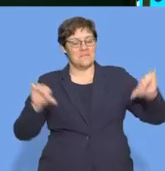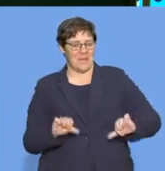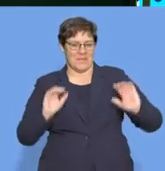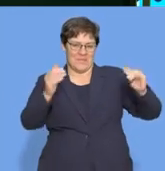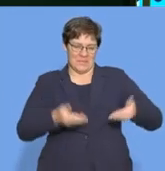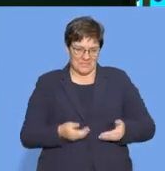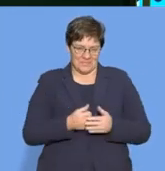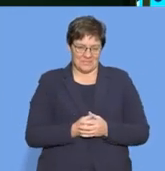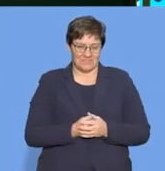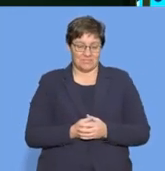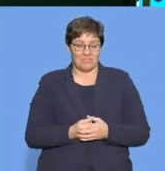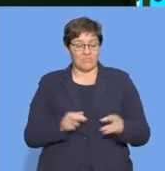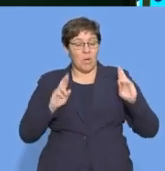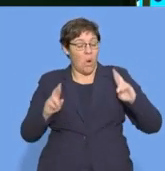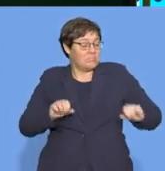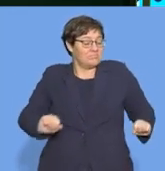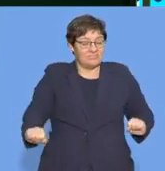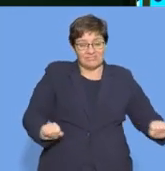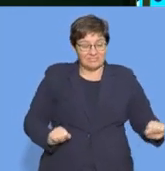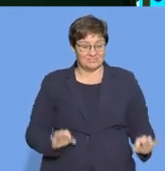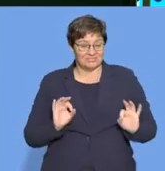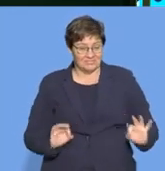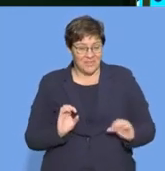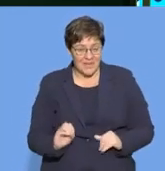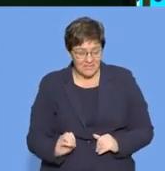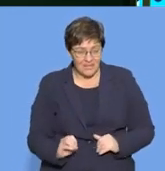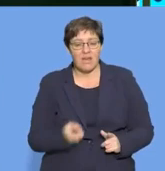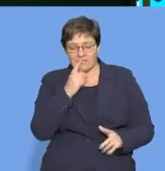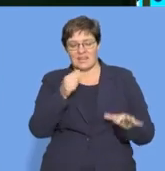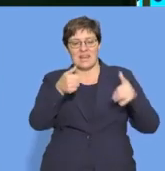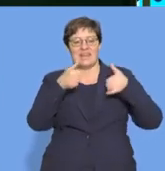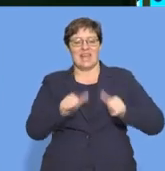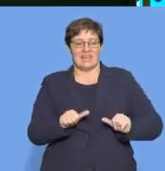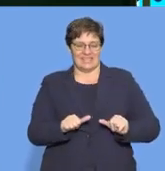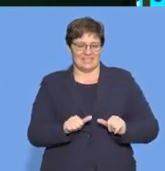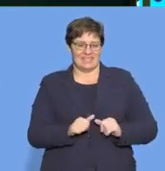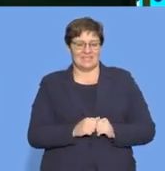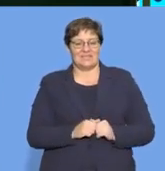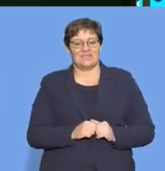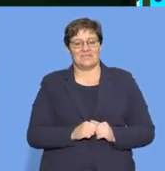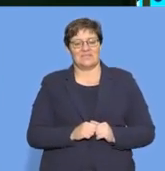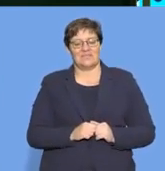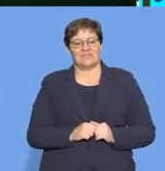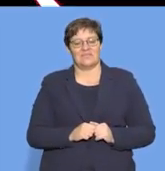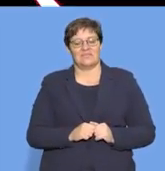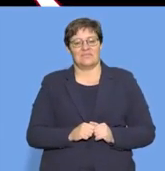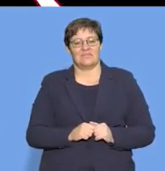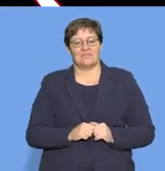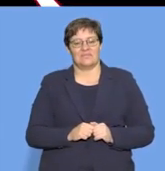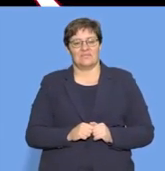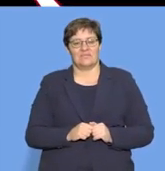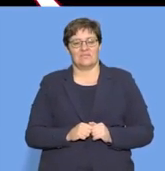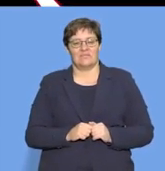Welcome back from the break. I hope you managed to stretch your legs. Okay, let's have a look at the next section of our work.